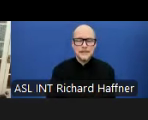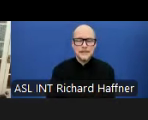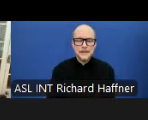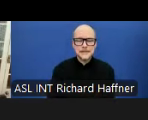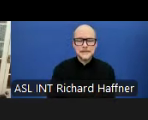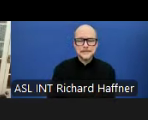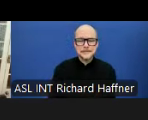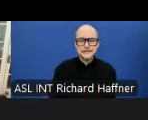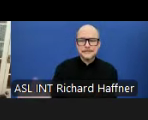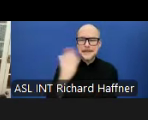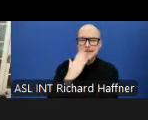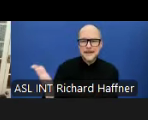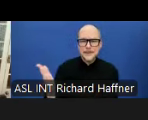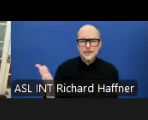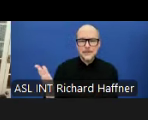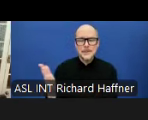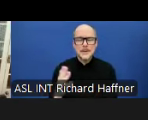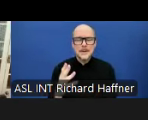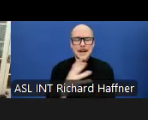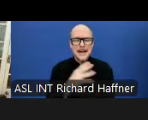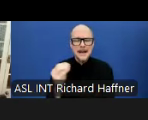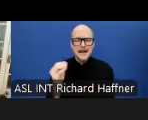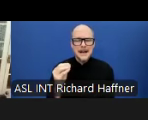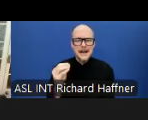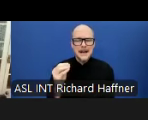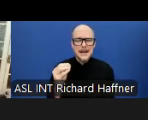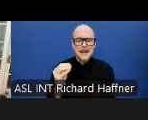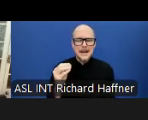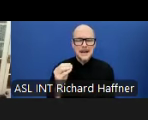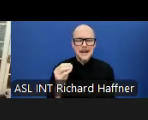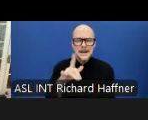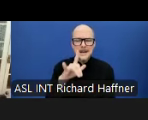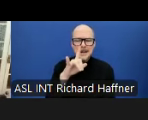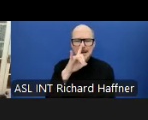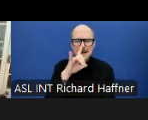Thank you. All right. It looks like